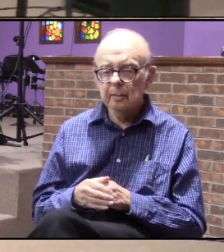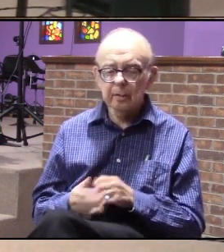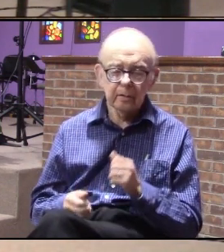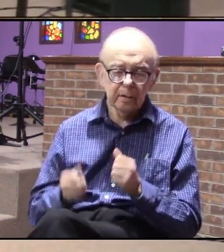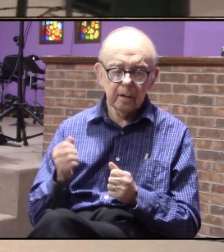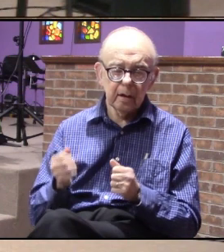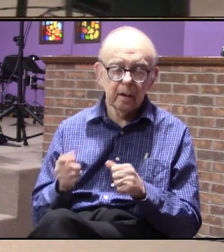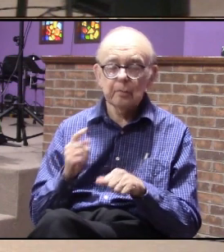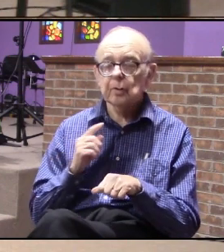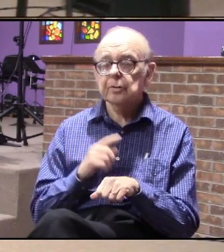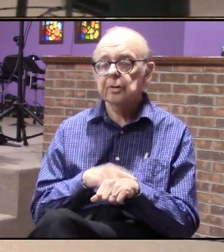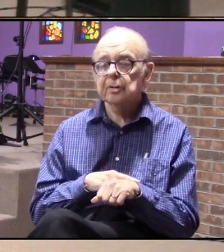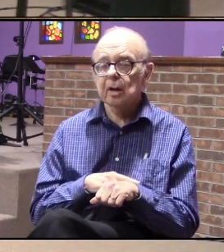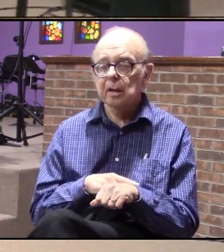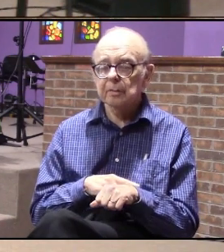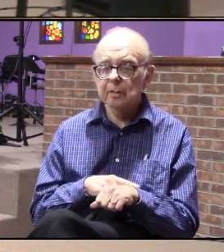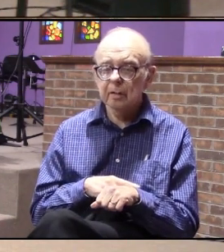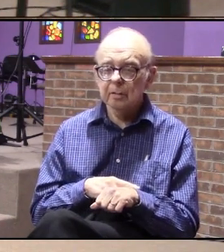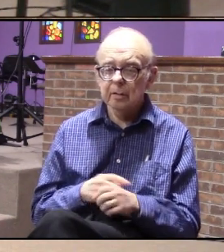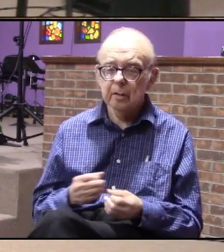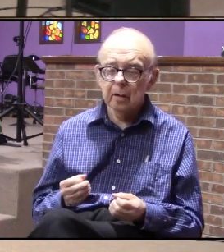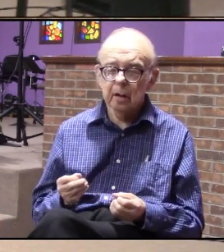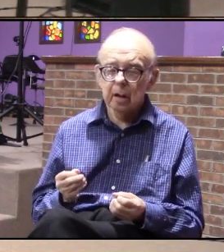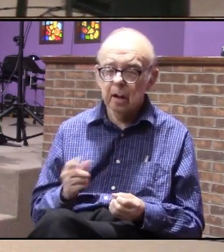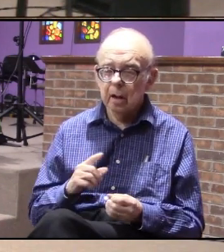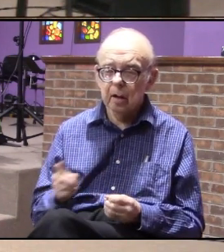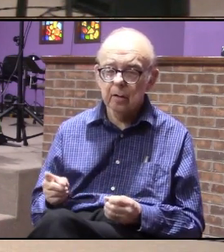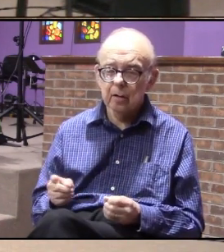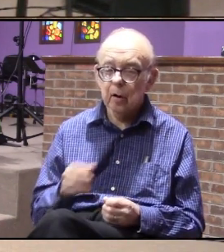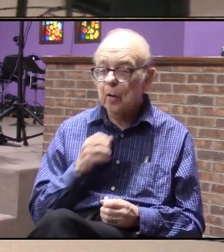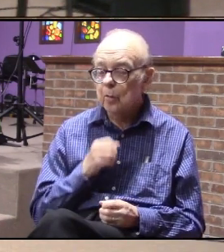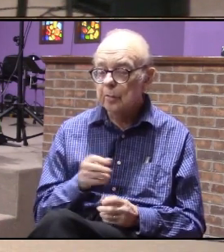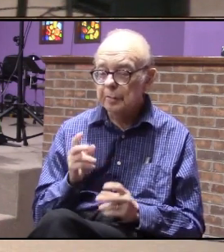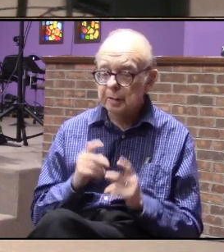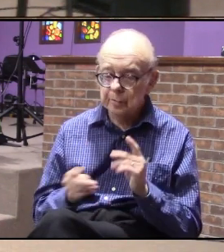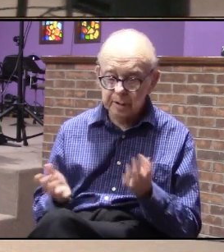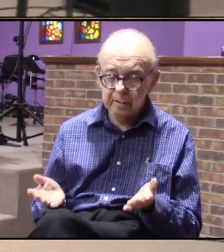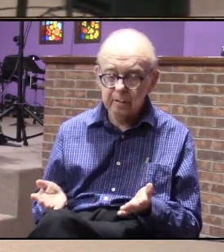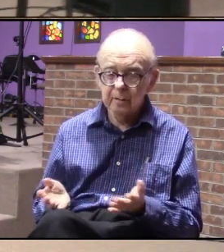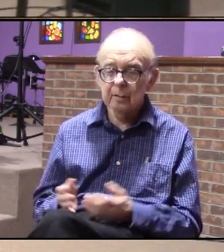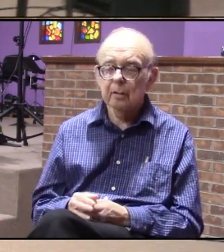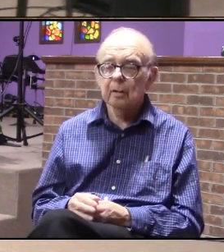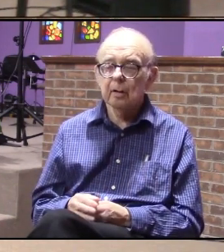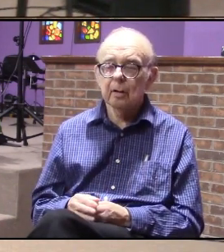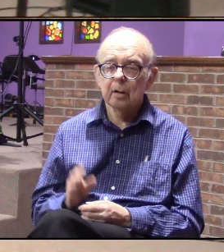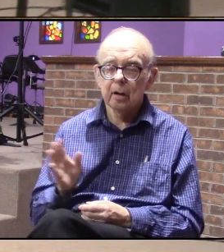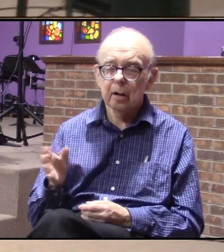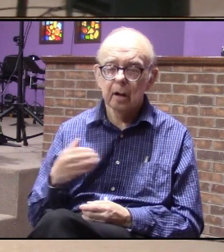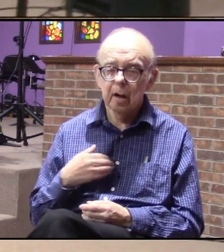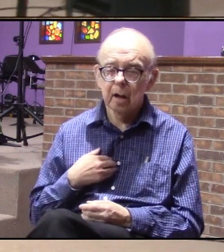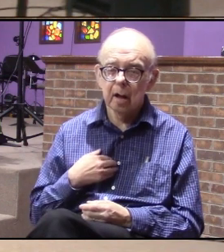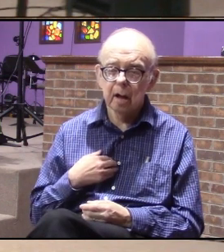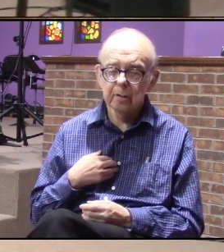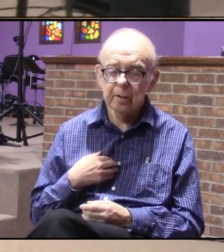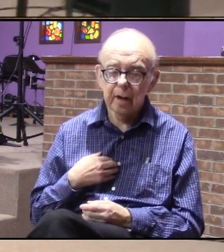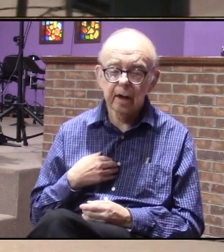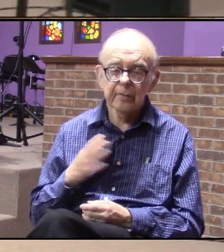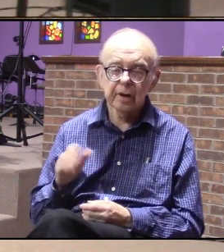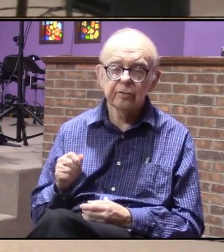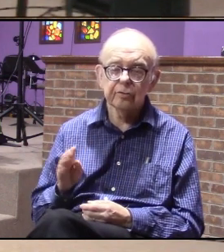Most of the time, a lot of you that are older, you had a job.